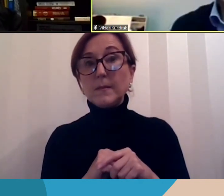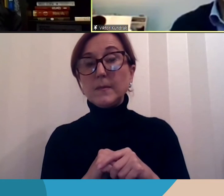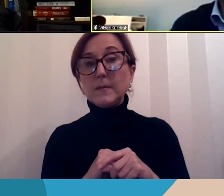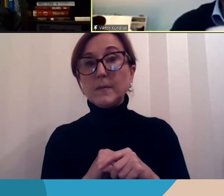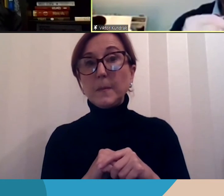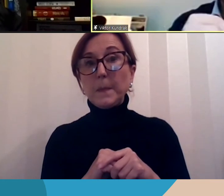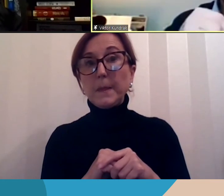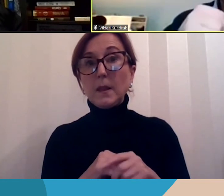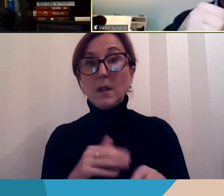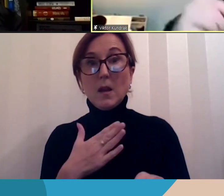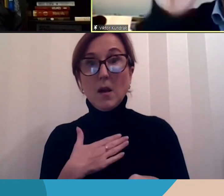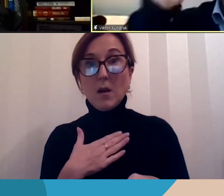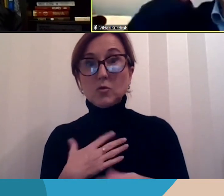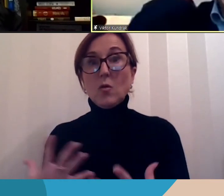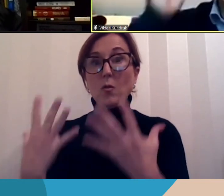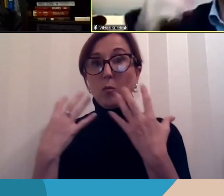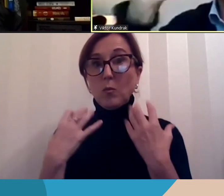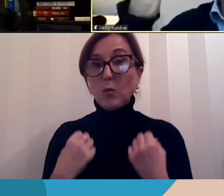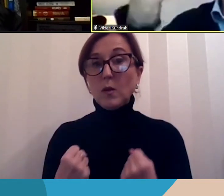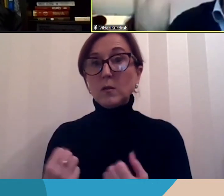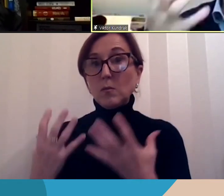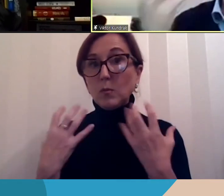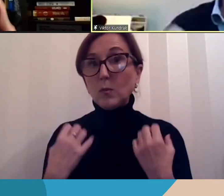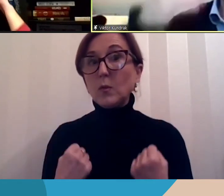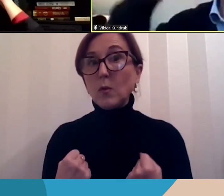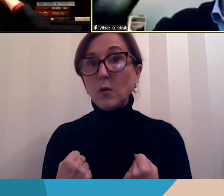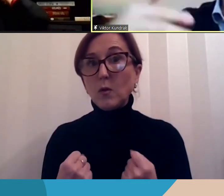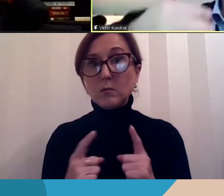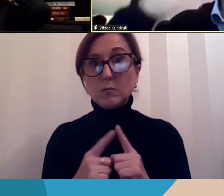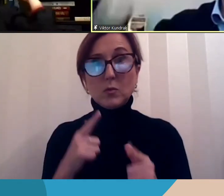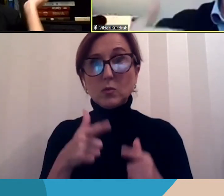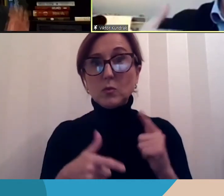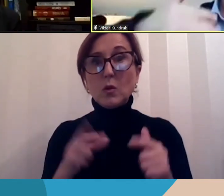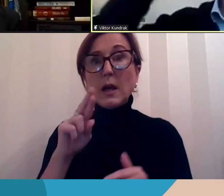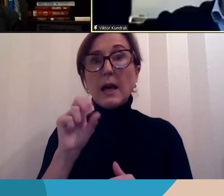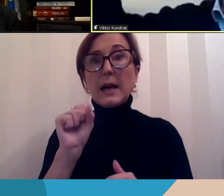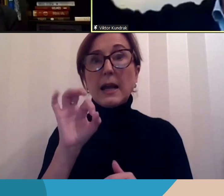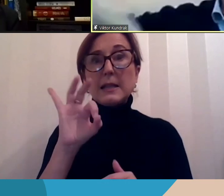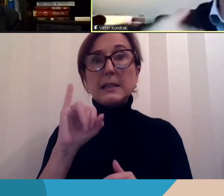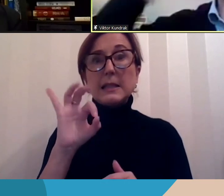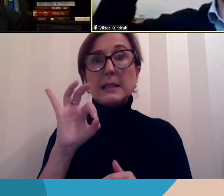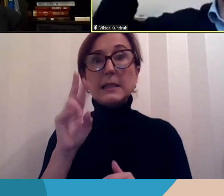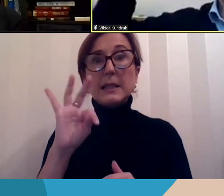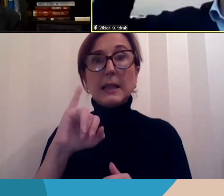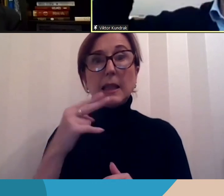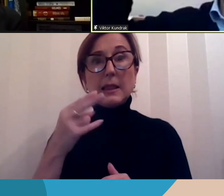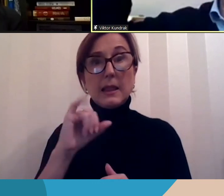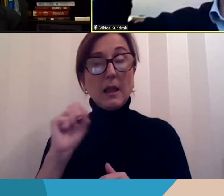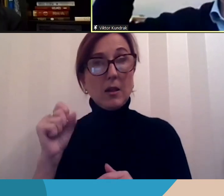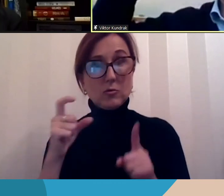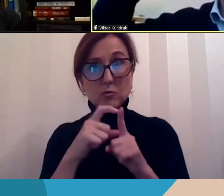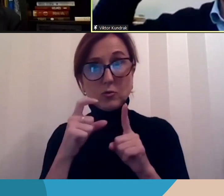And I won't speak about the nature of internet and how these can be